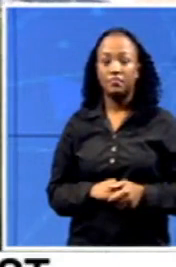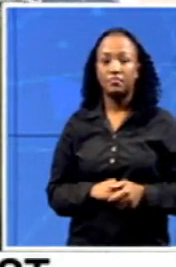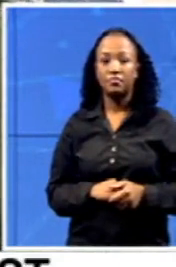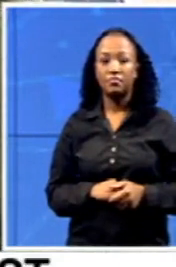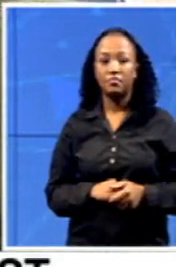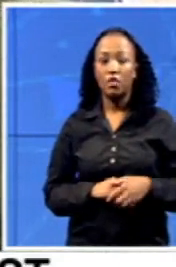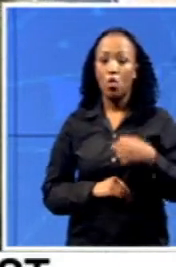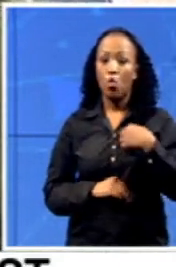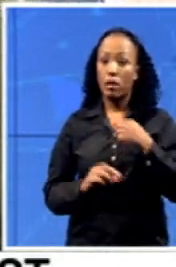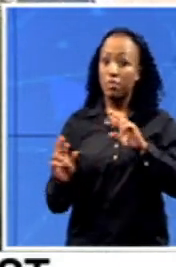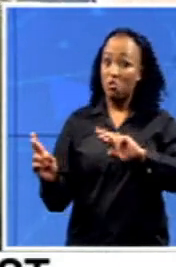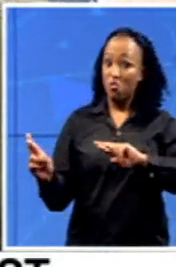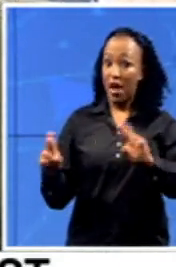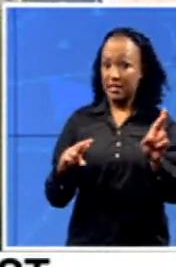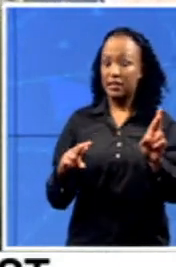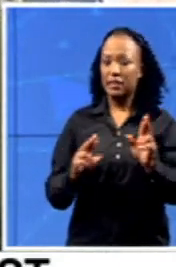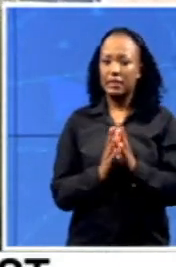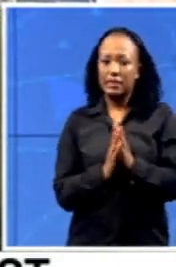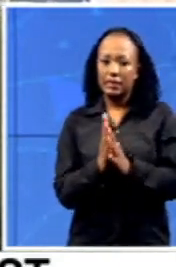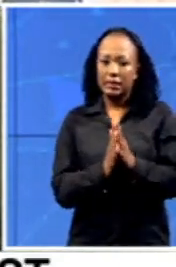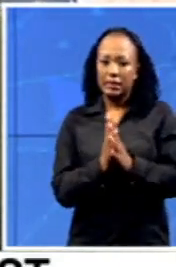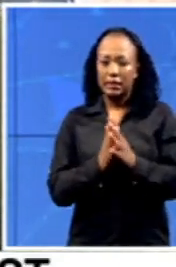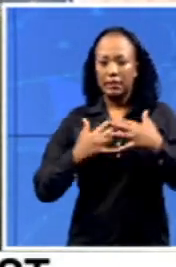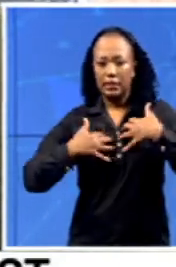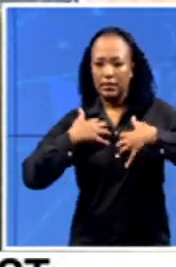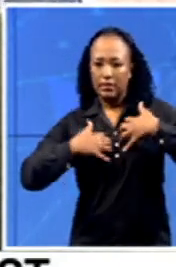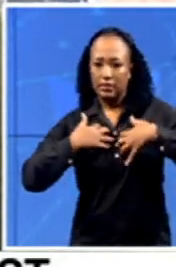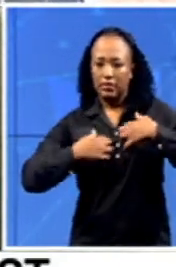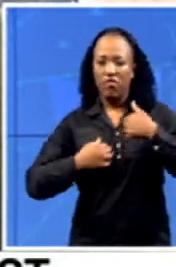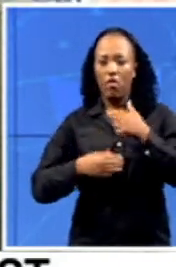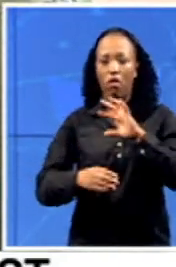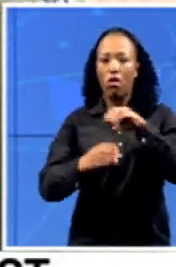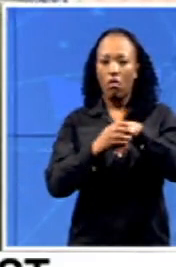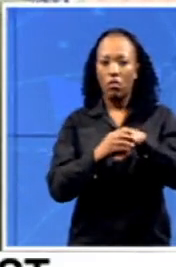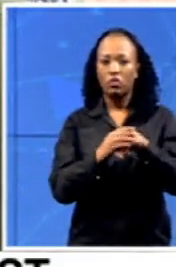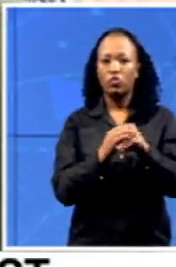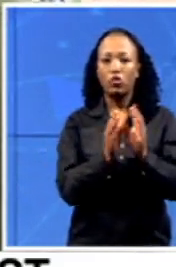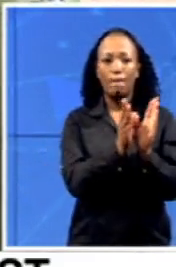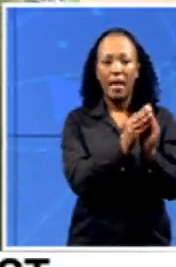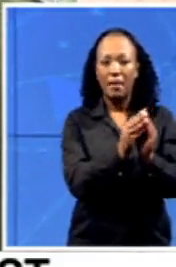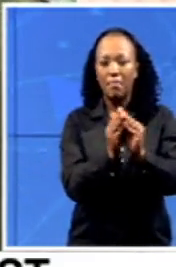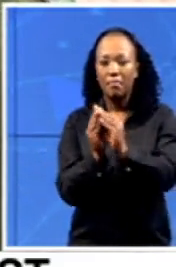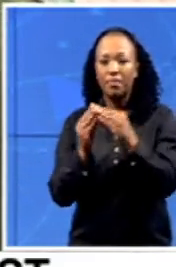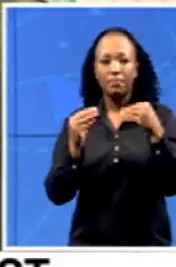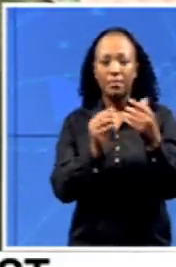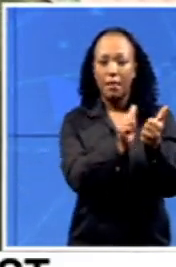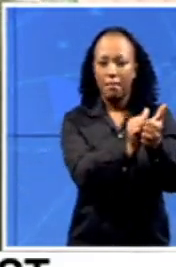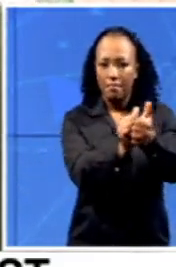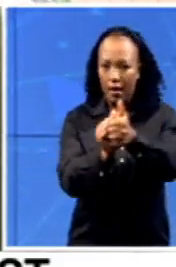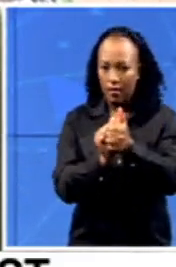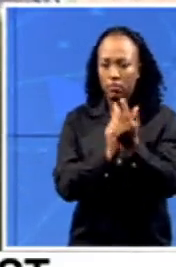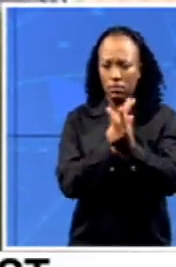more ready than ever. We're very excited to be at Indaba. It's a fantastic opportunity just to meet with our business partners again.